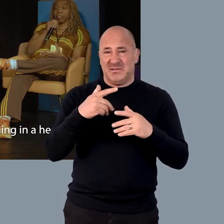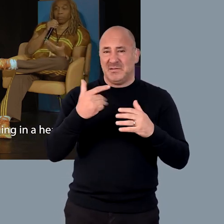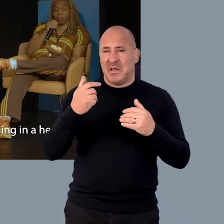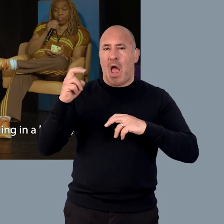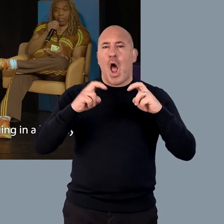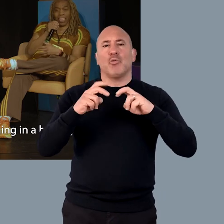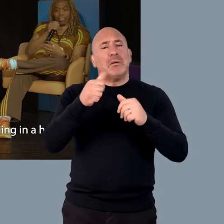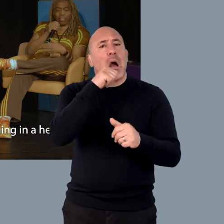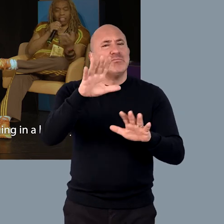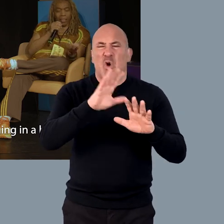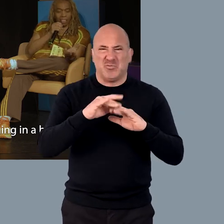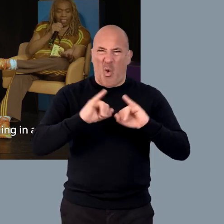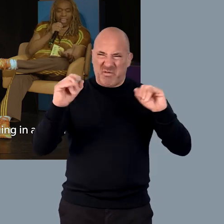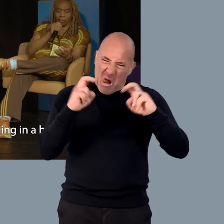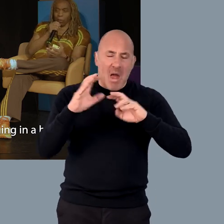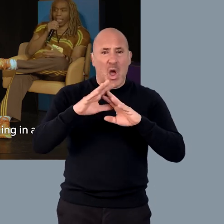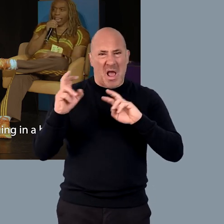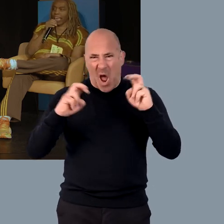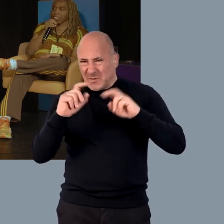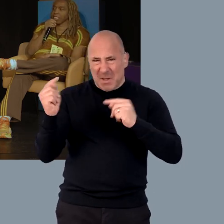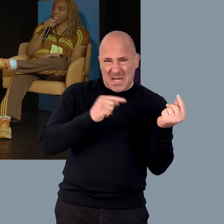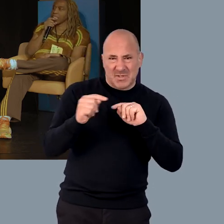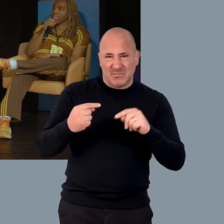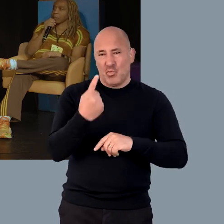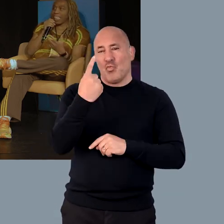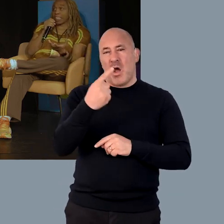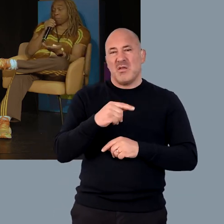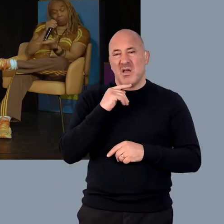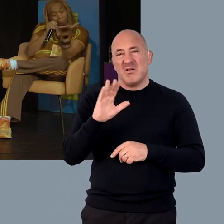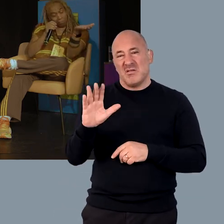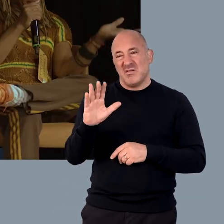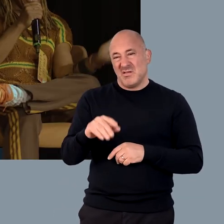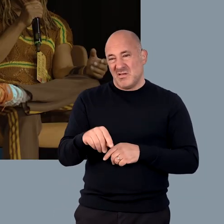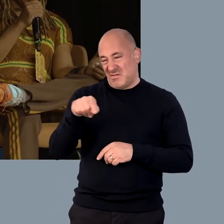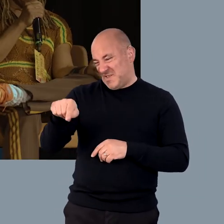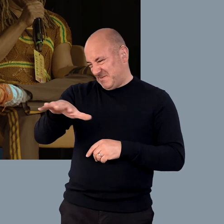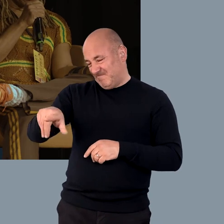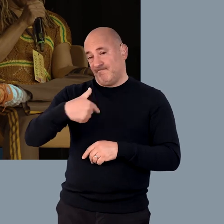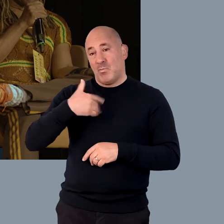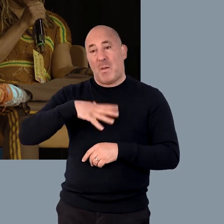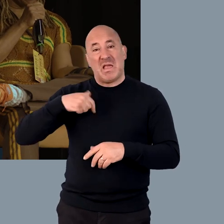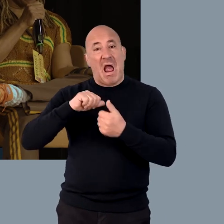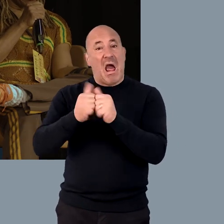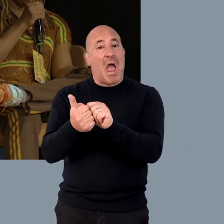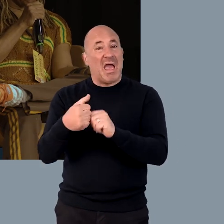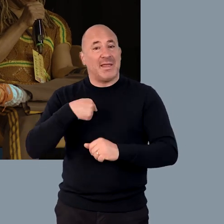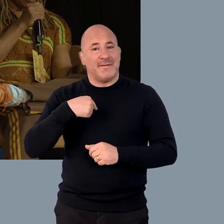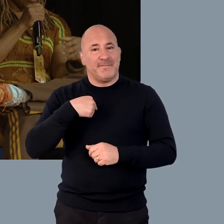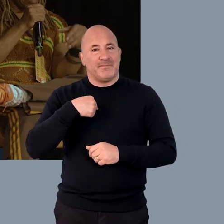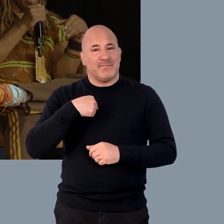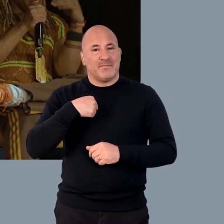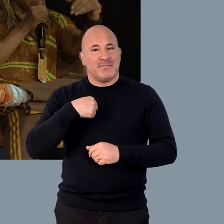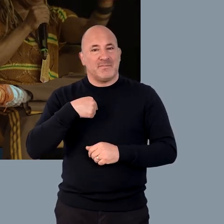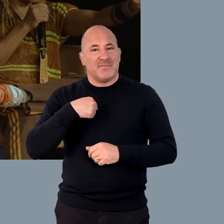arguing and one of them saying arguing in a healthy way and uh debating and um and one of them said um